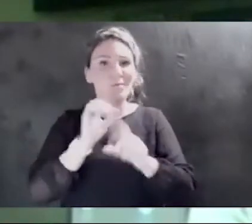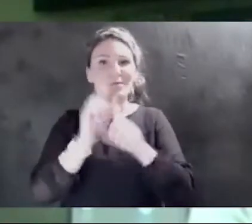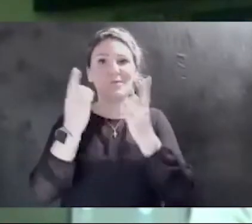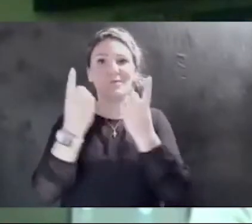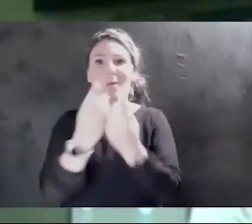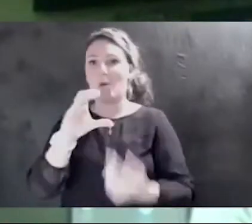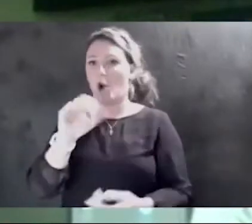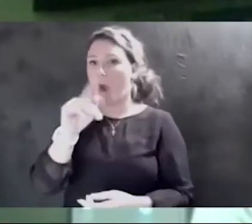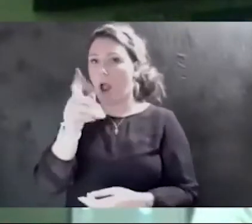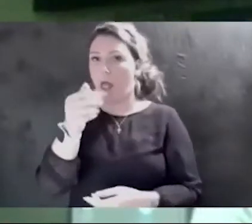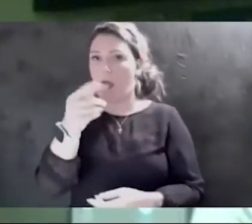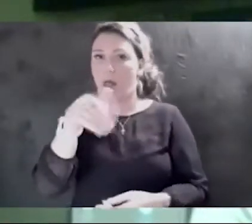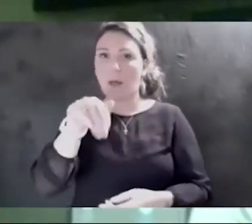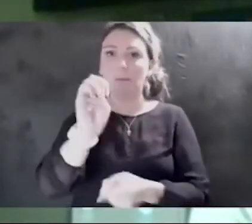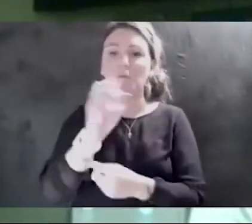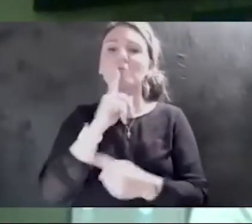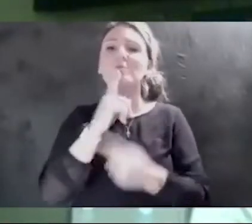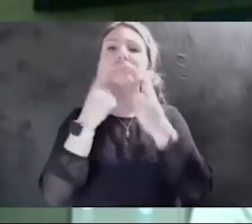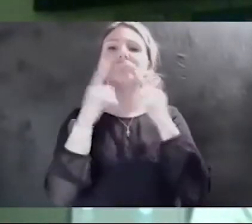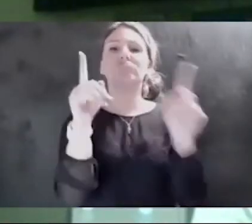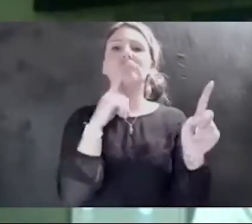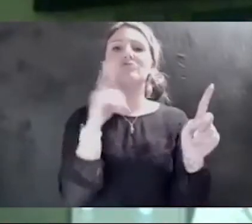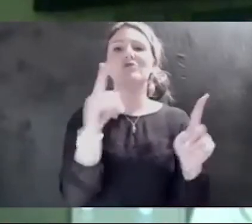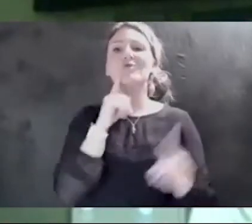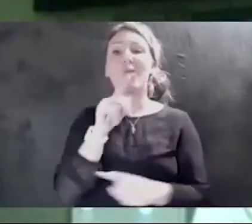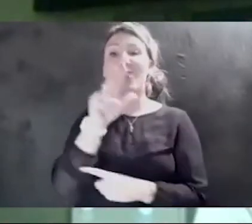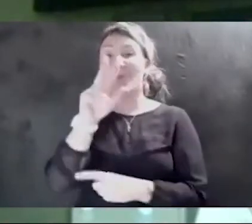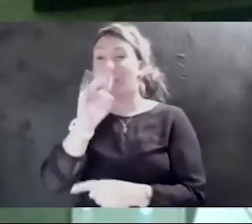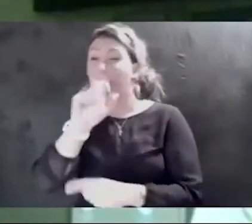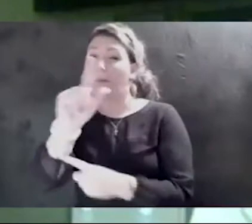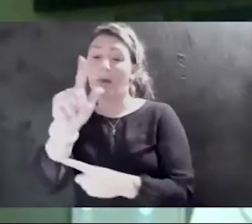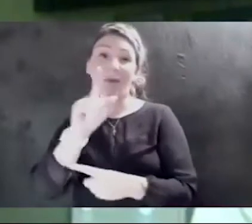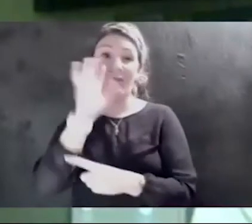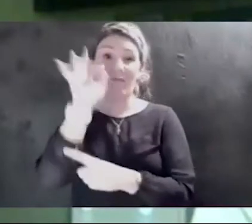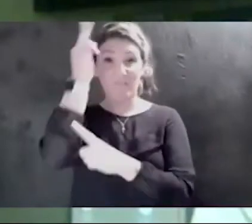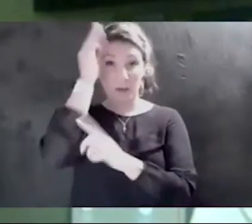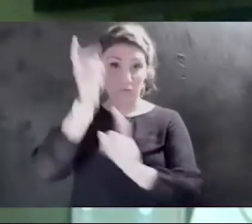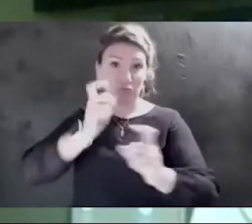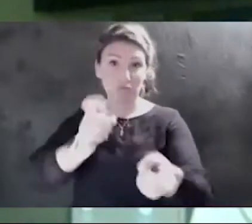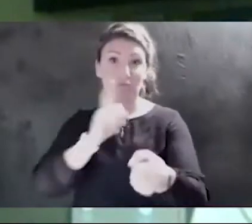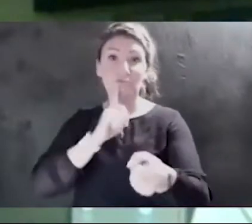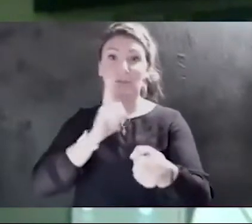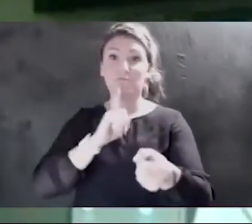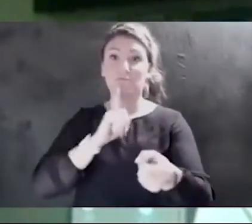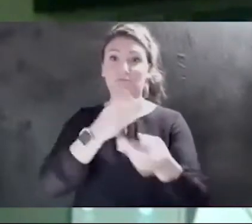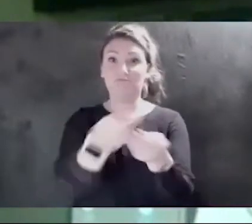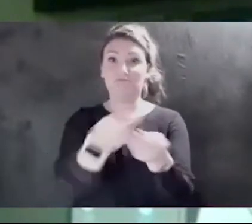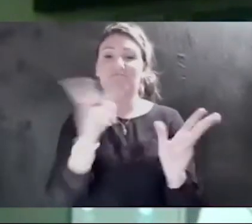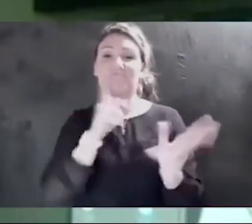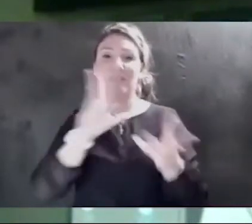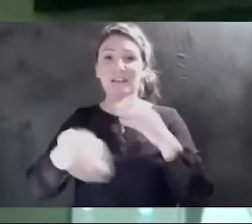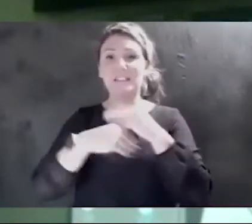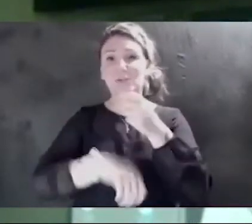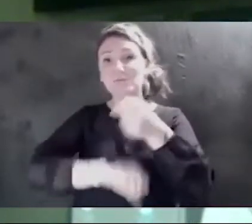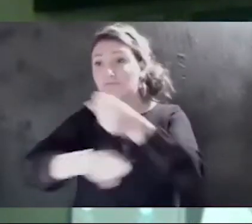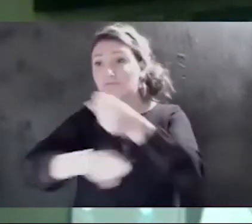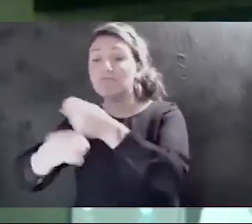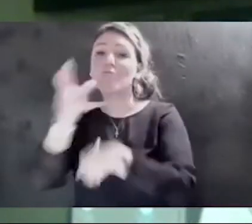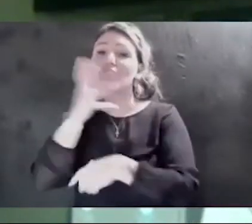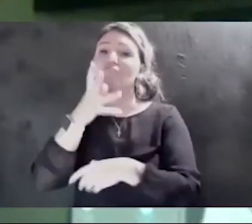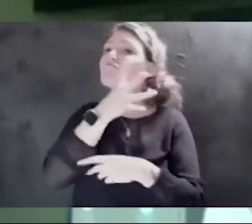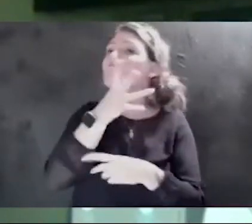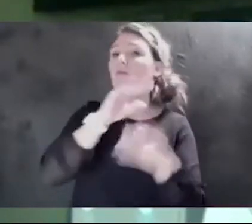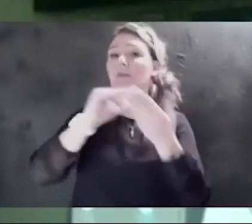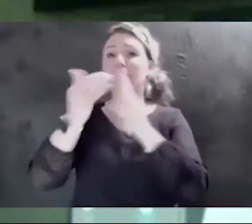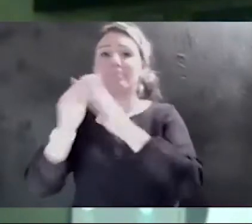and achieved a $3 million federal grant to bring additional support to our communities, to connect rural health clinics with their patients,